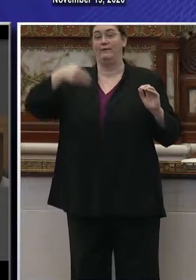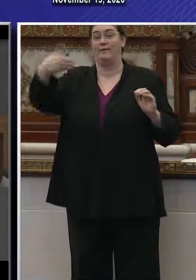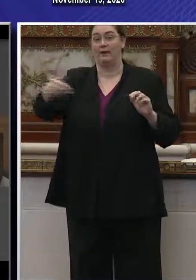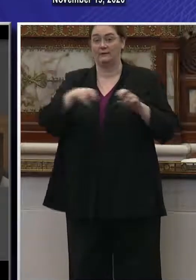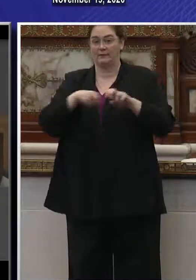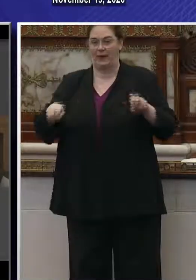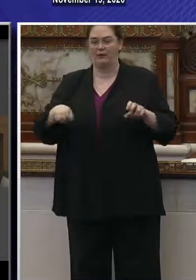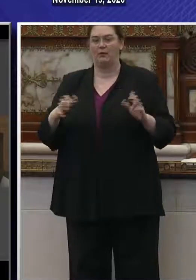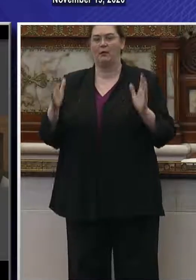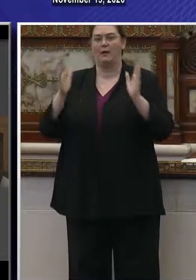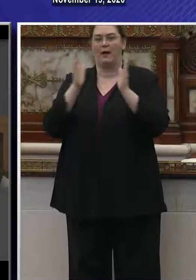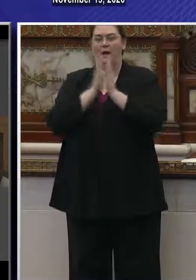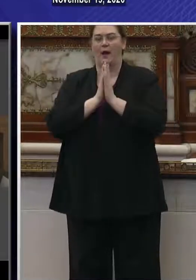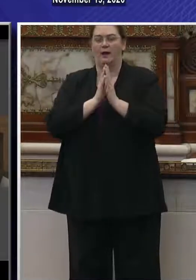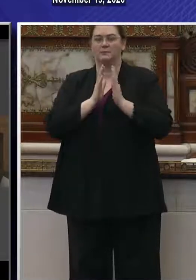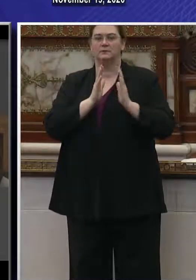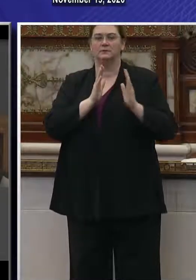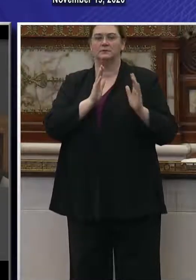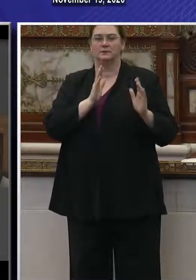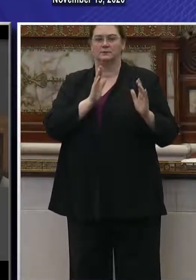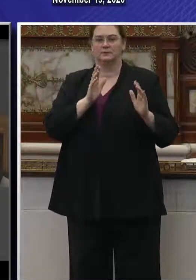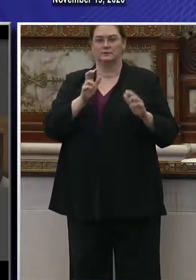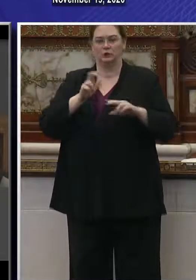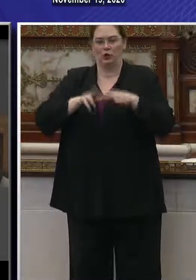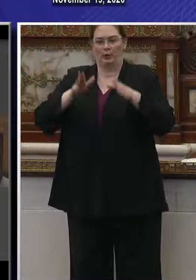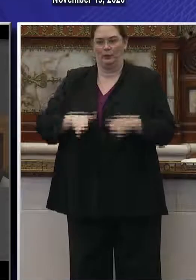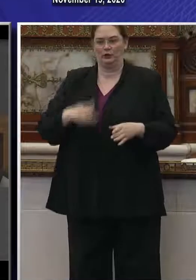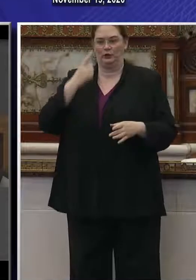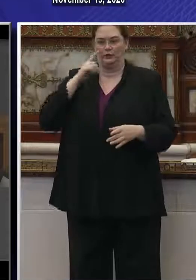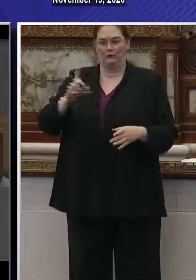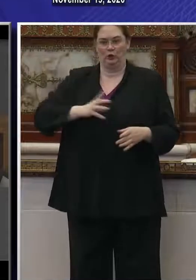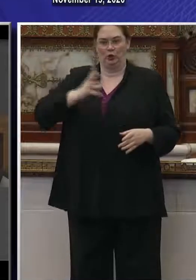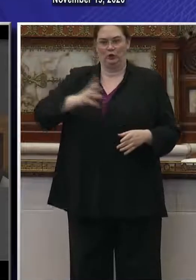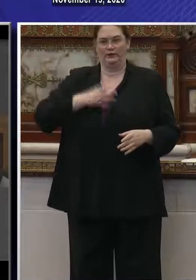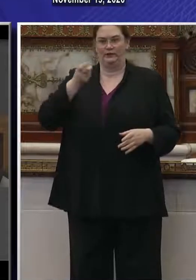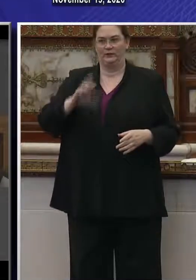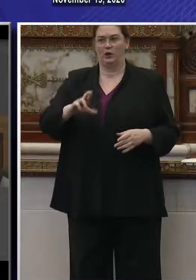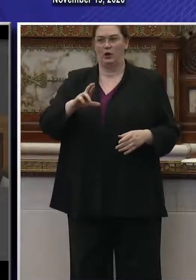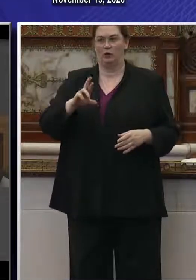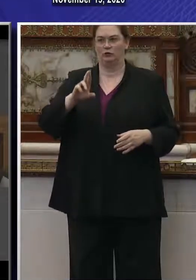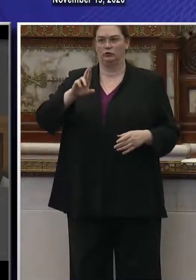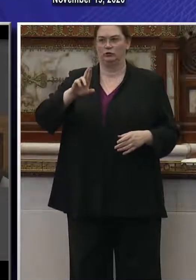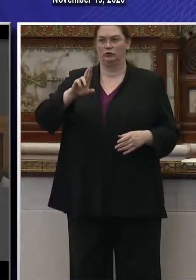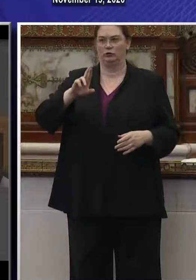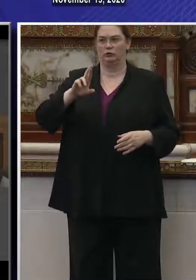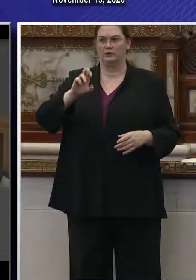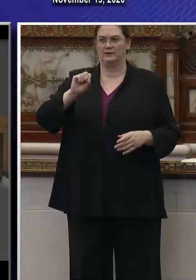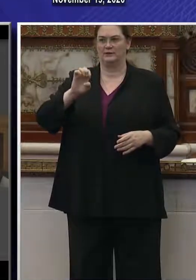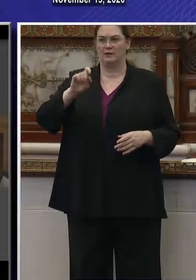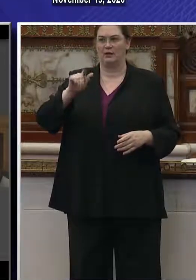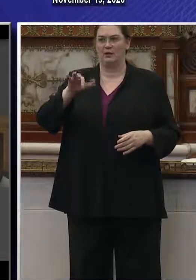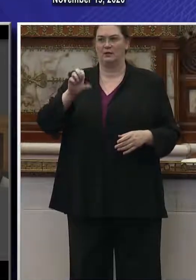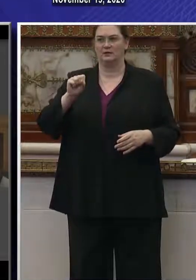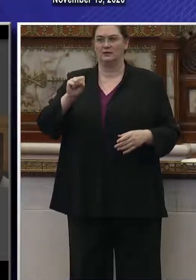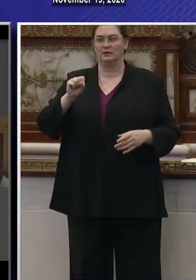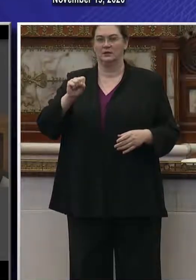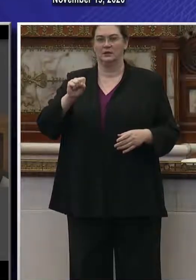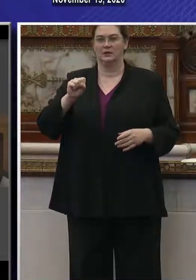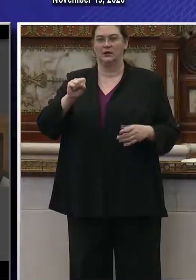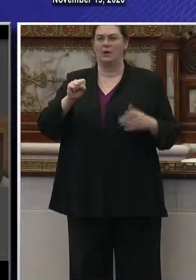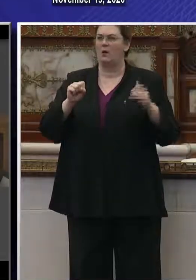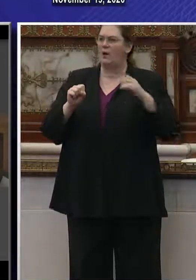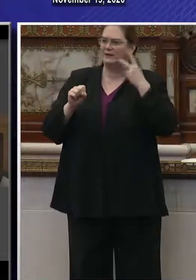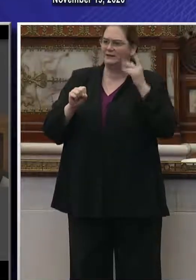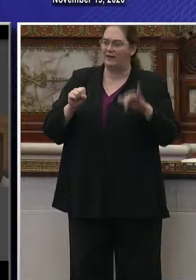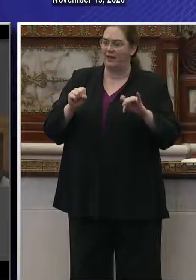and I ask the chair for courtesy for Dr. Rick Settles. I do see that for now. For